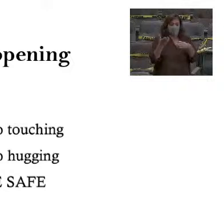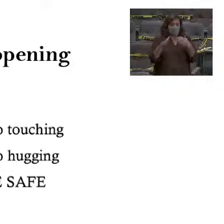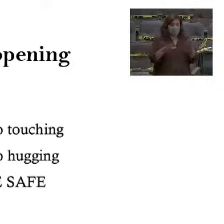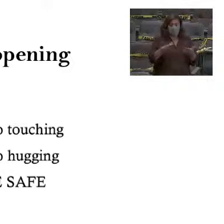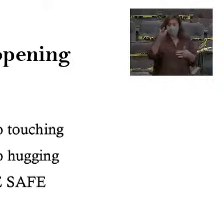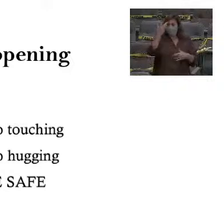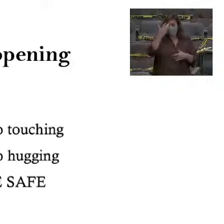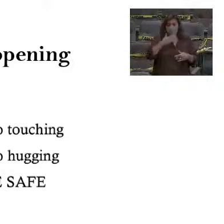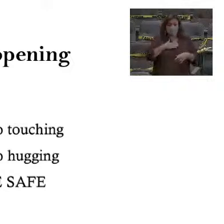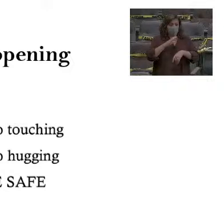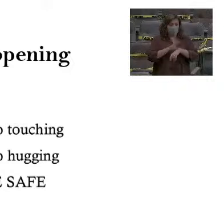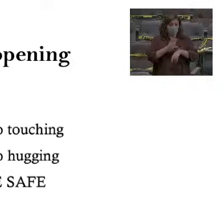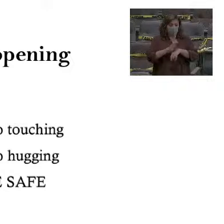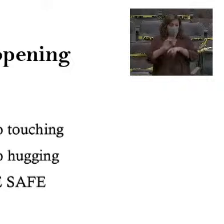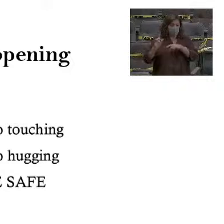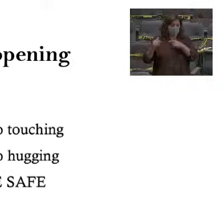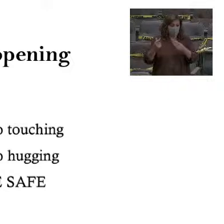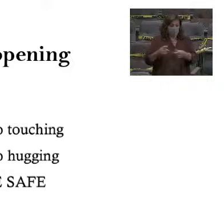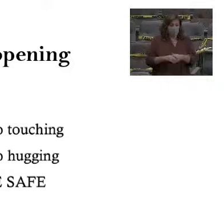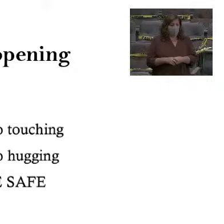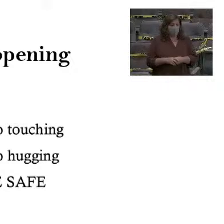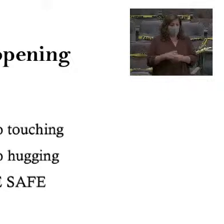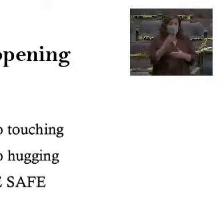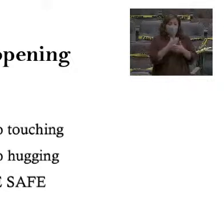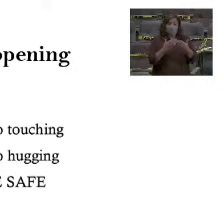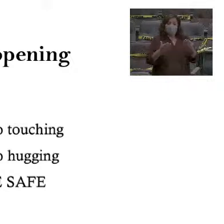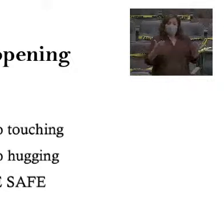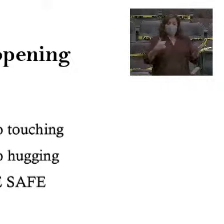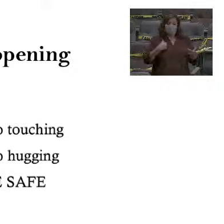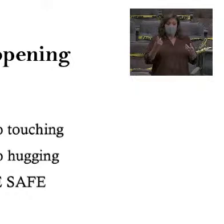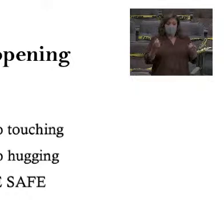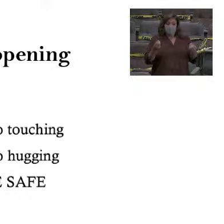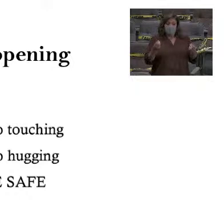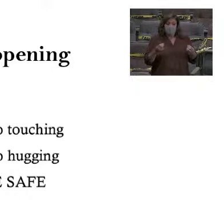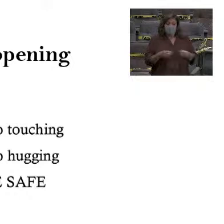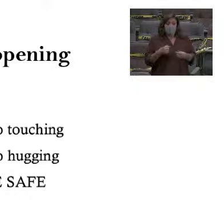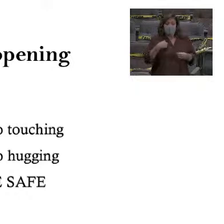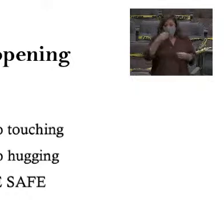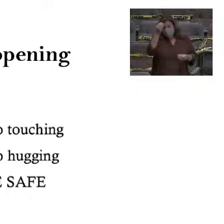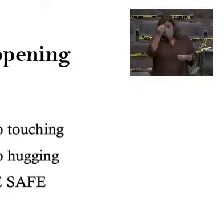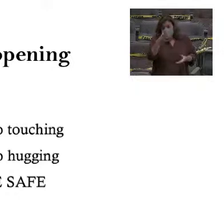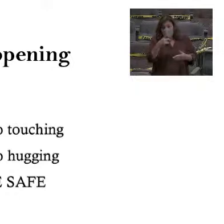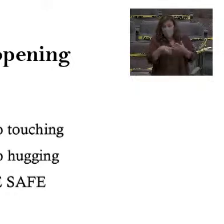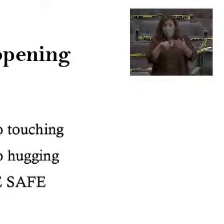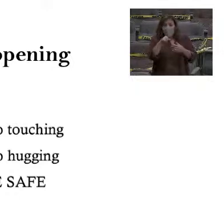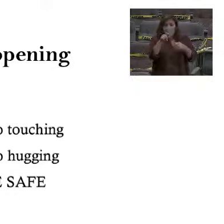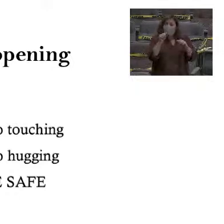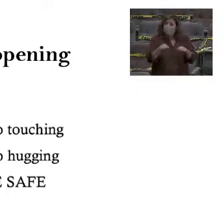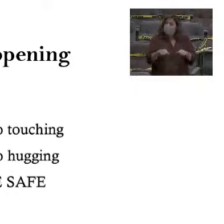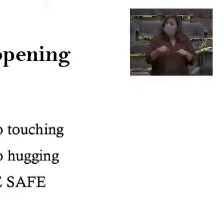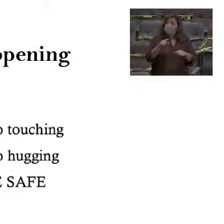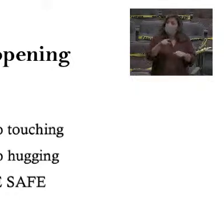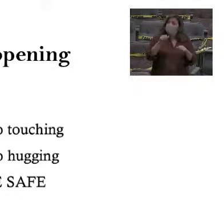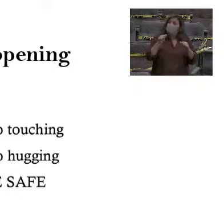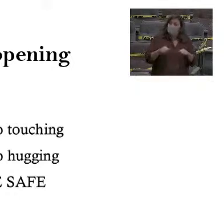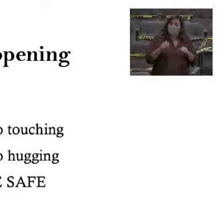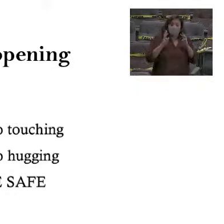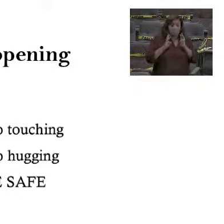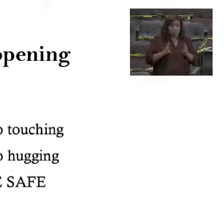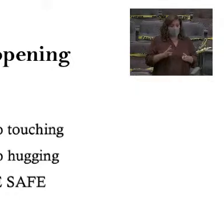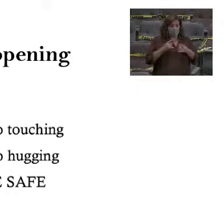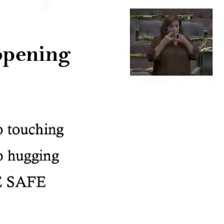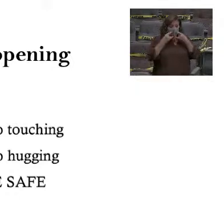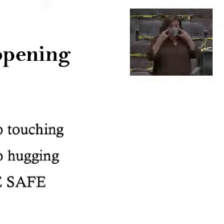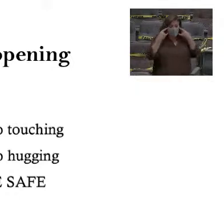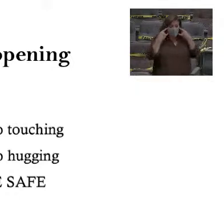far that come to our church. And some of the things that I do, I'm trying to give you some things that you could do, is wear a mask. And